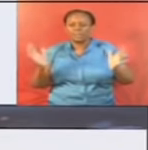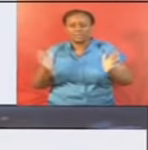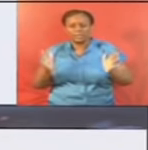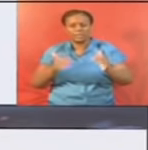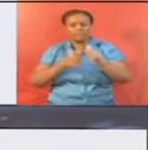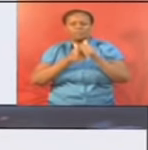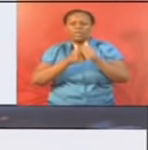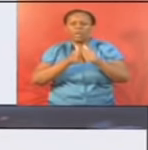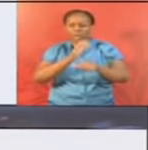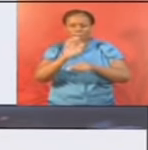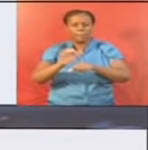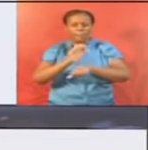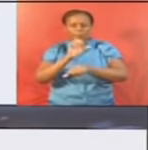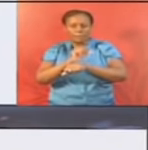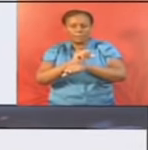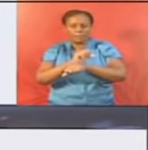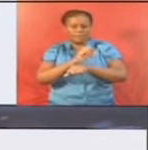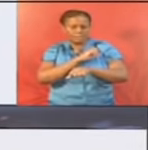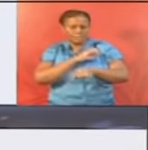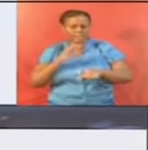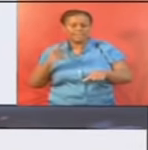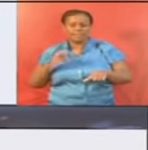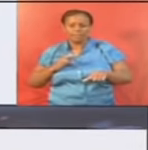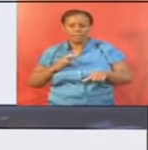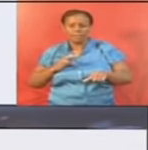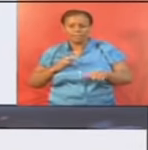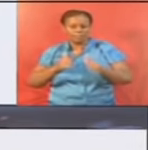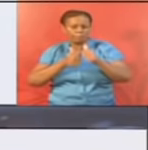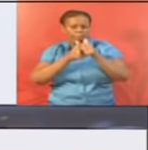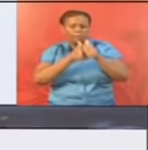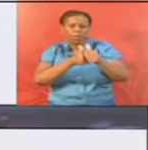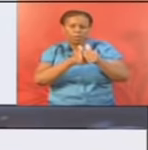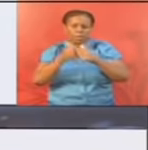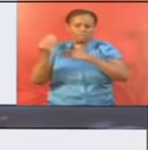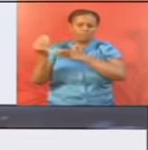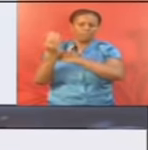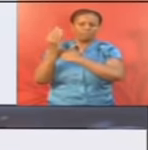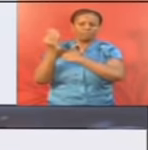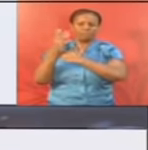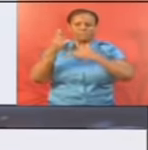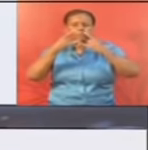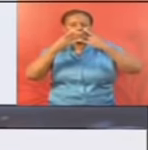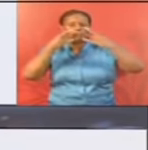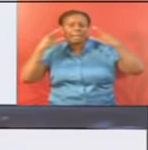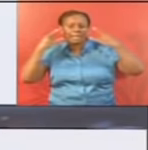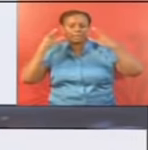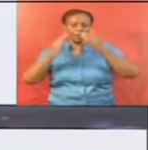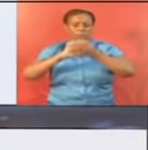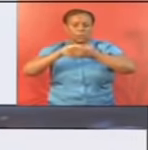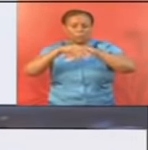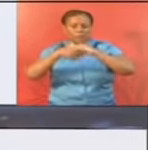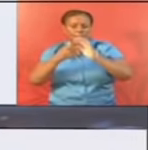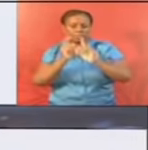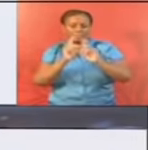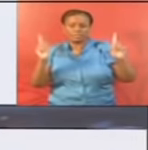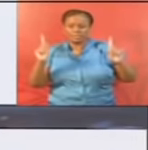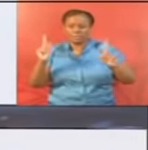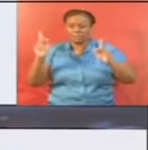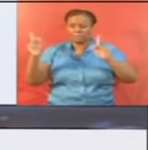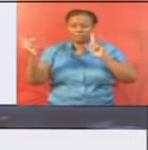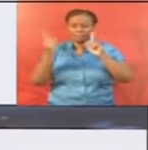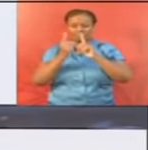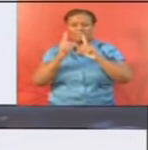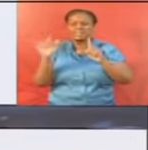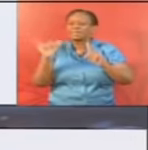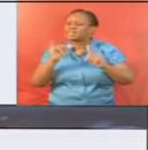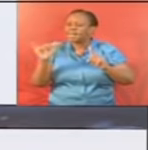of masks, hand washing between cases, ensuring clients was attended to in the shortest possible time,